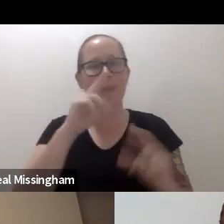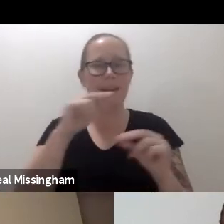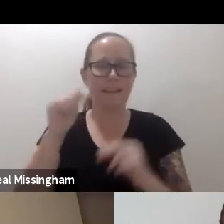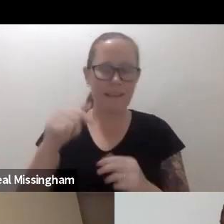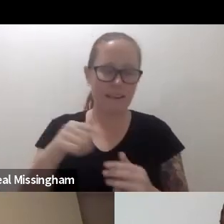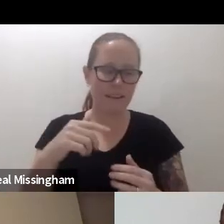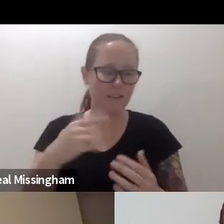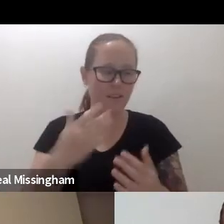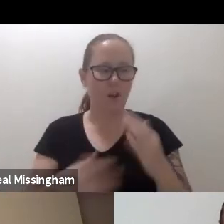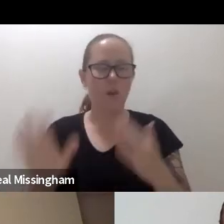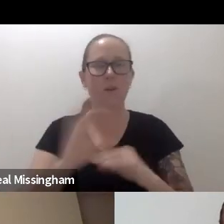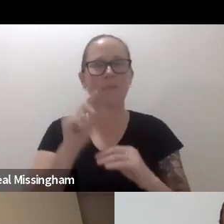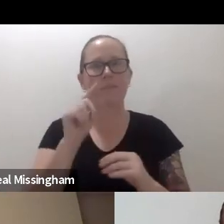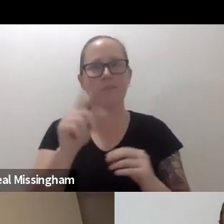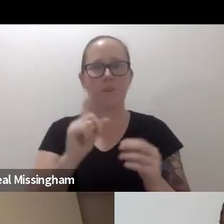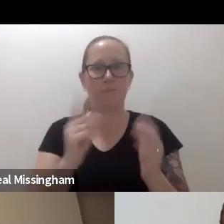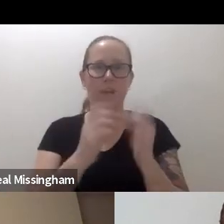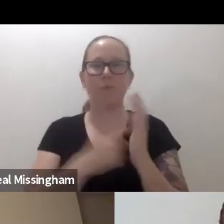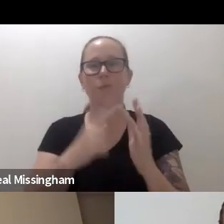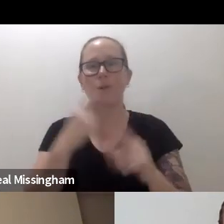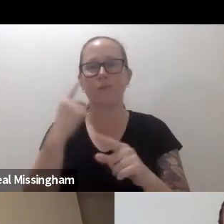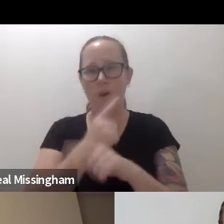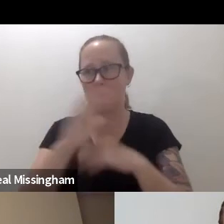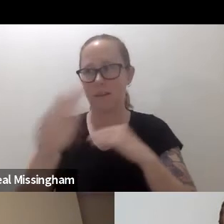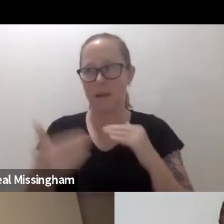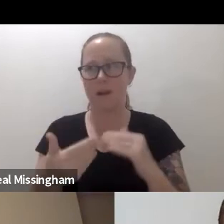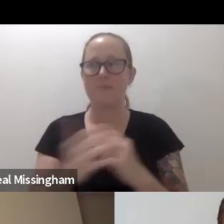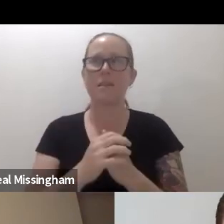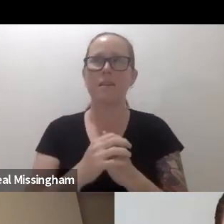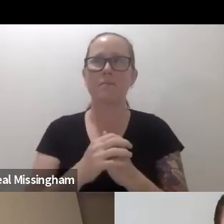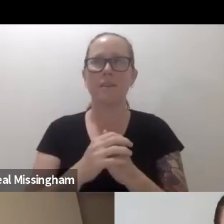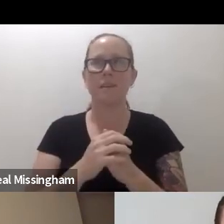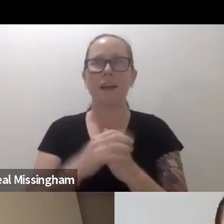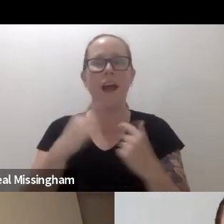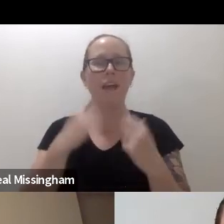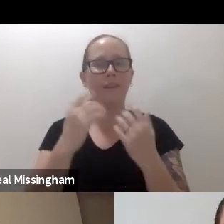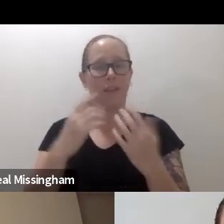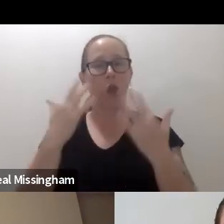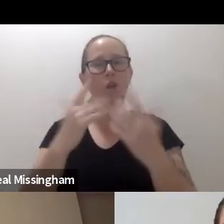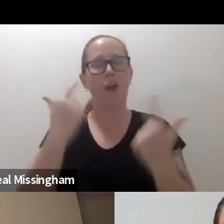Racheal speaking here. On top of what Bree were talking about,